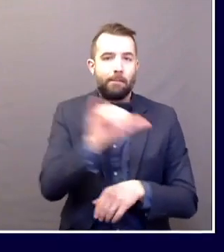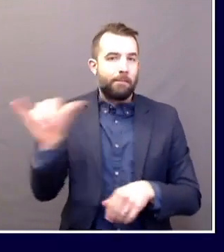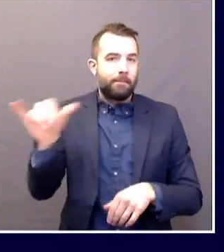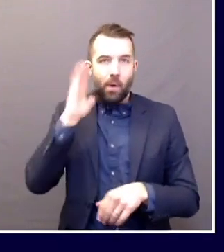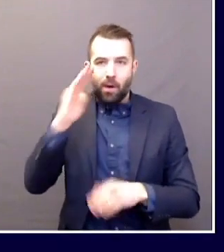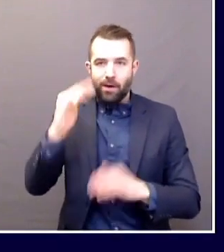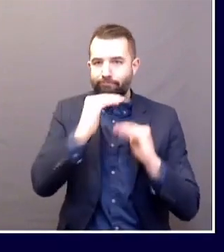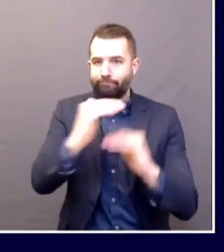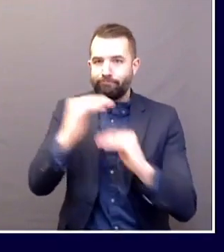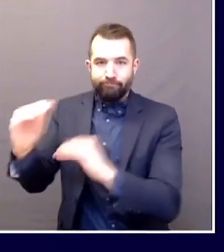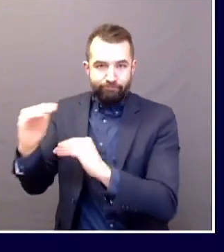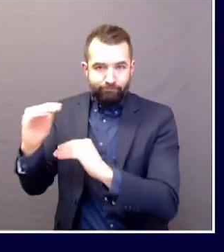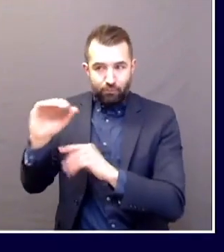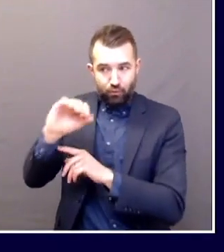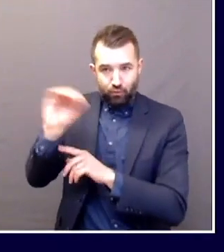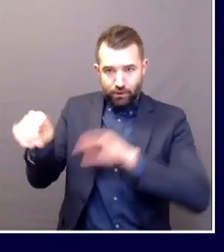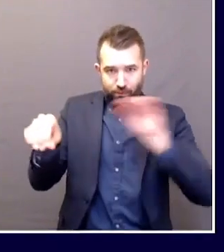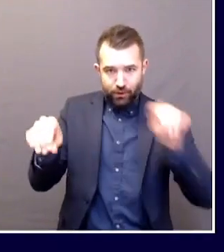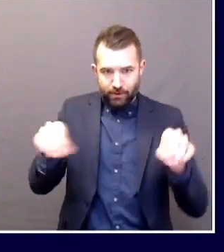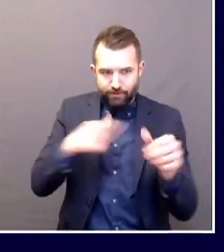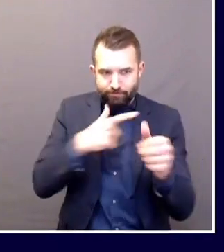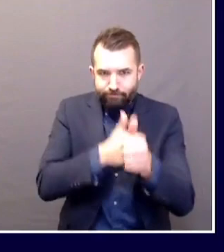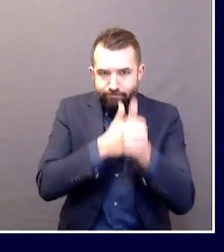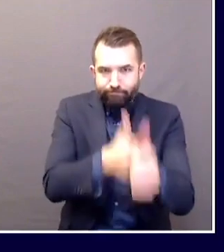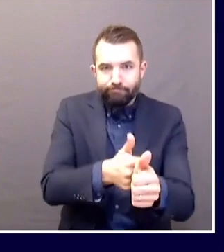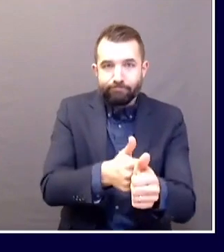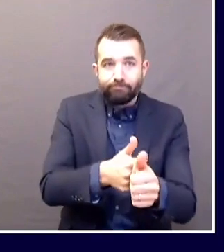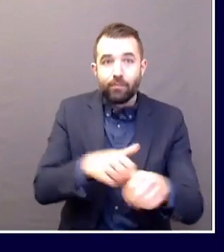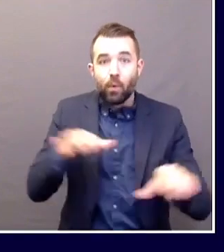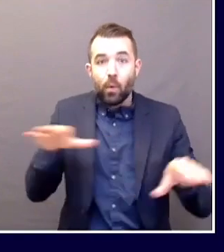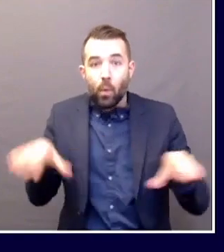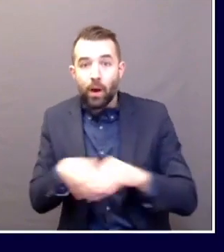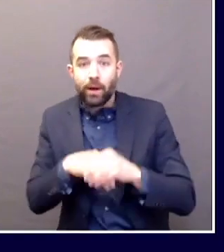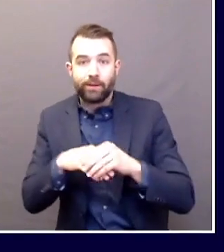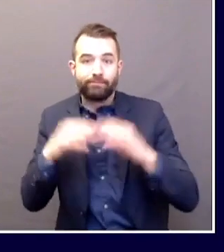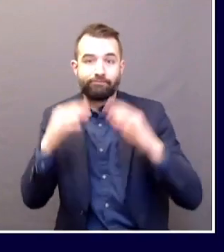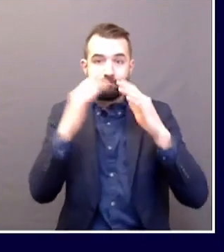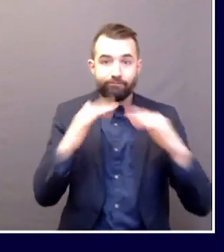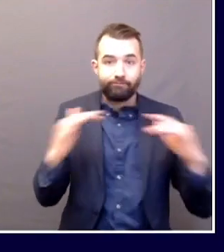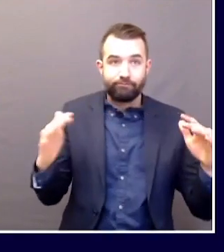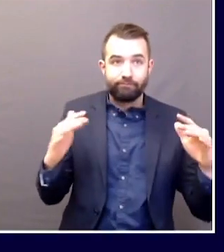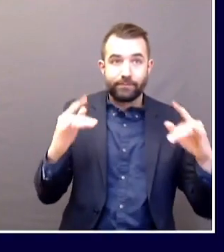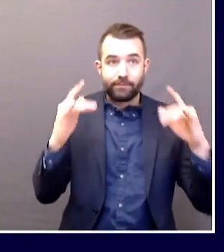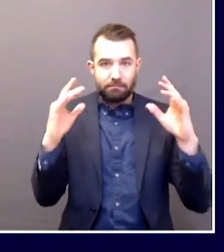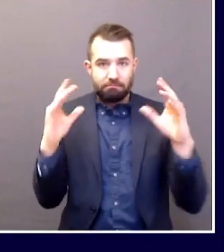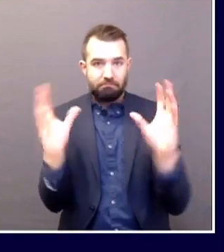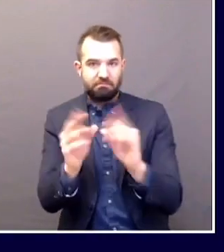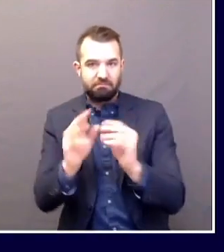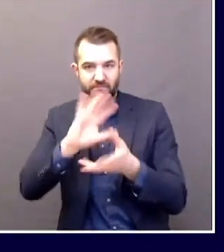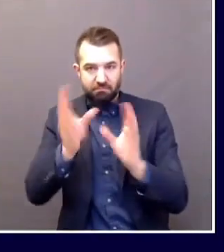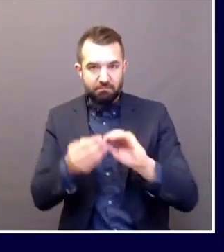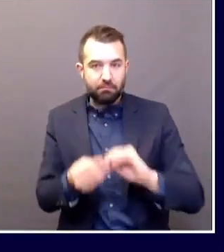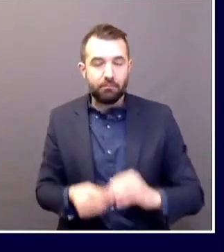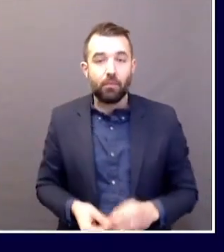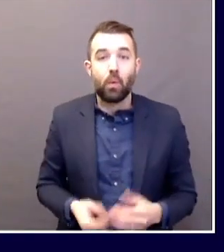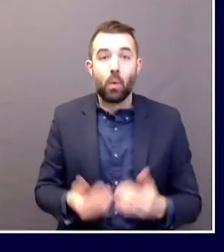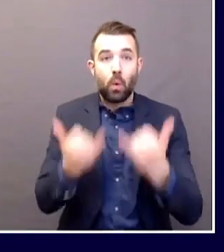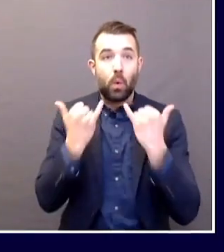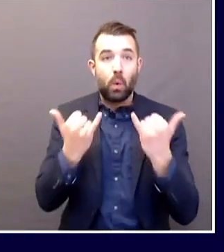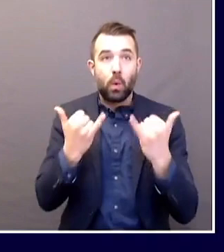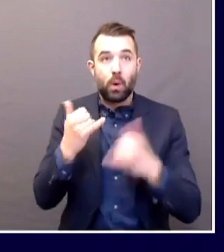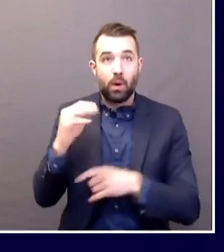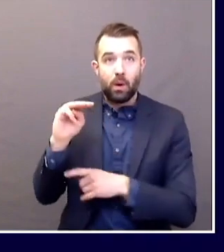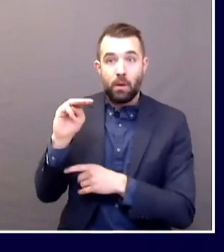all indoor gatherings, limits will increase to 50% of their permitted capacity starting March